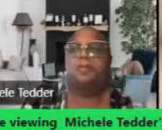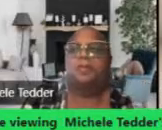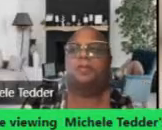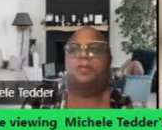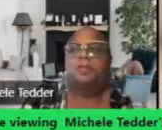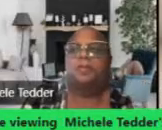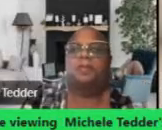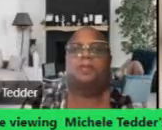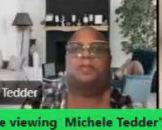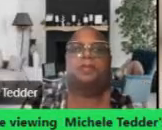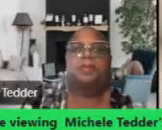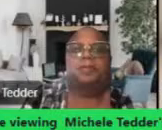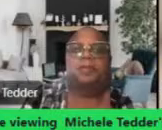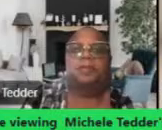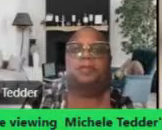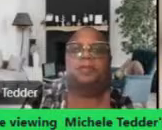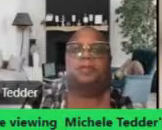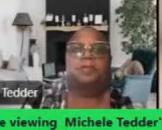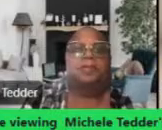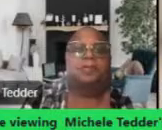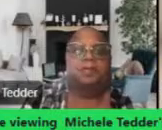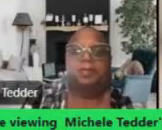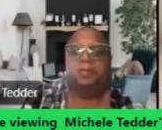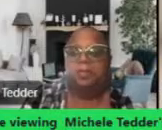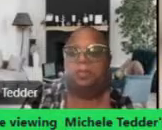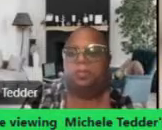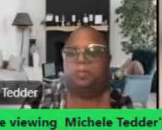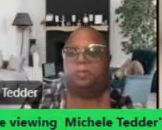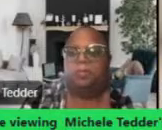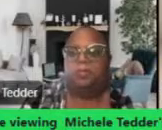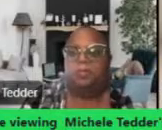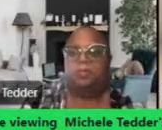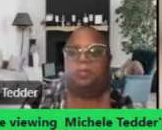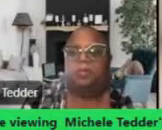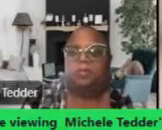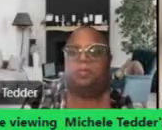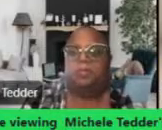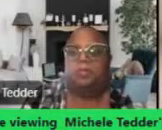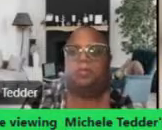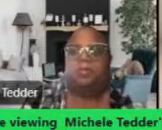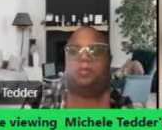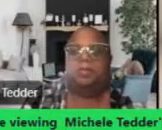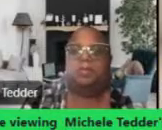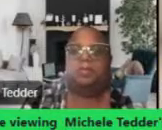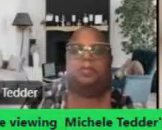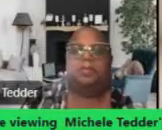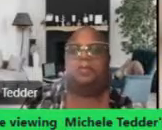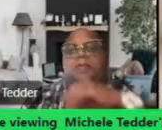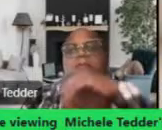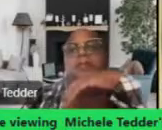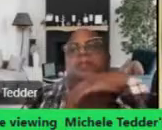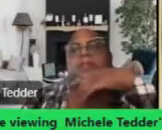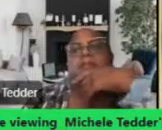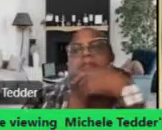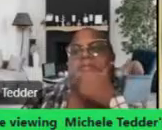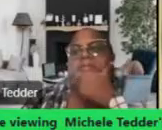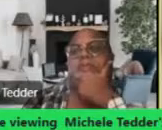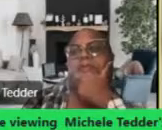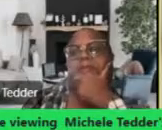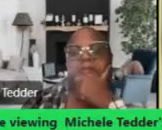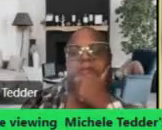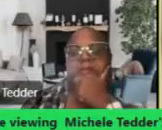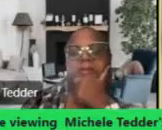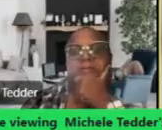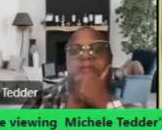off. When you see my face again in a spotlight, it's like to give you a signal to kind of wrap